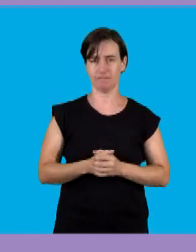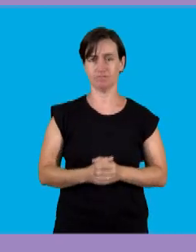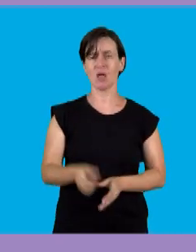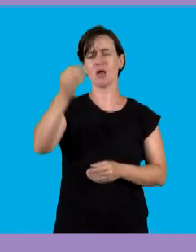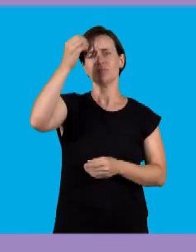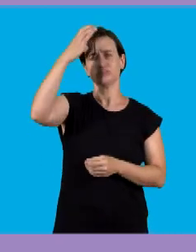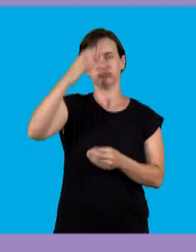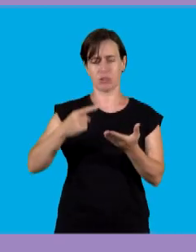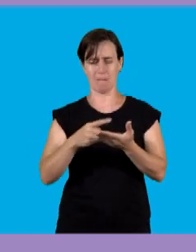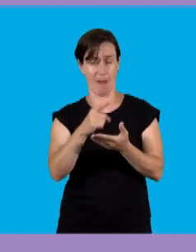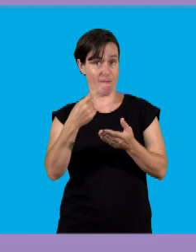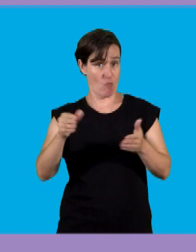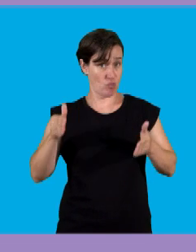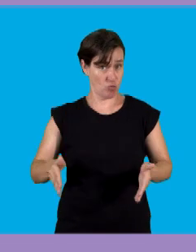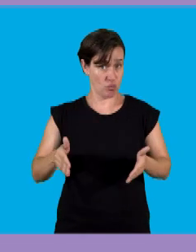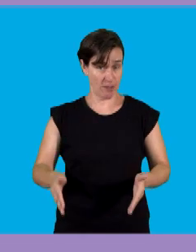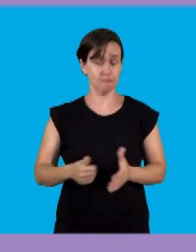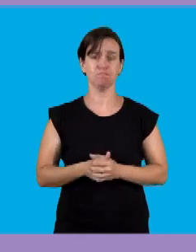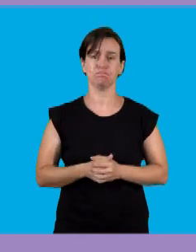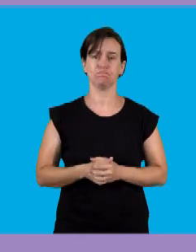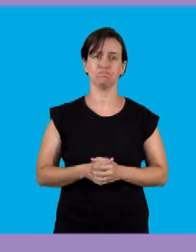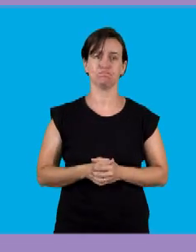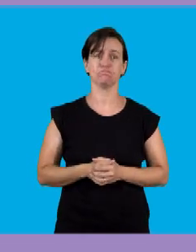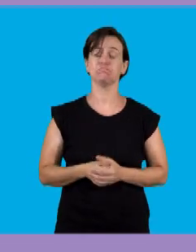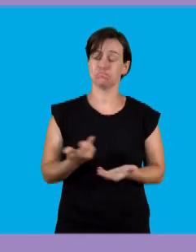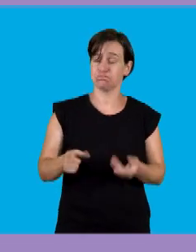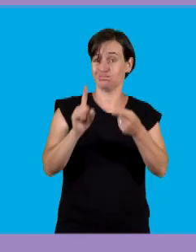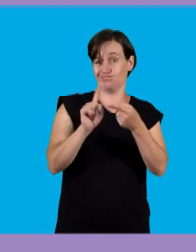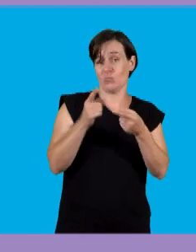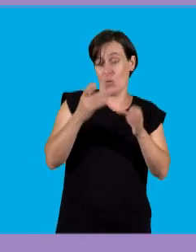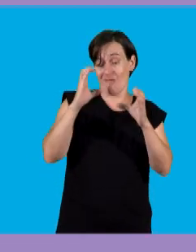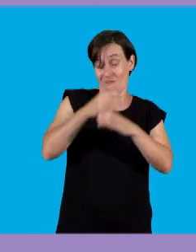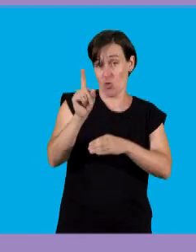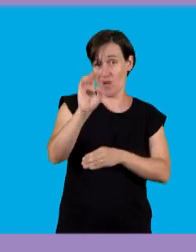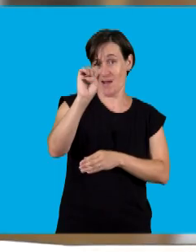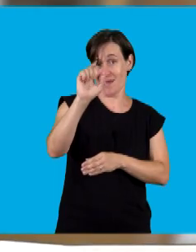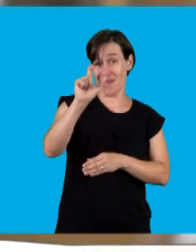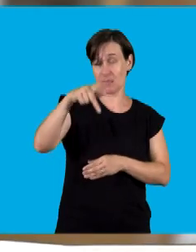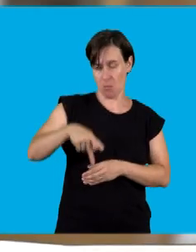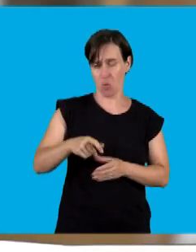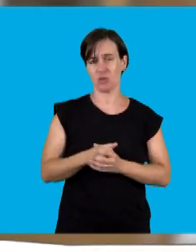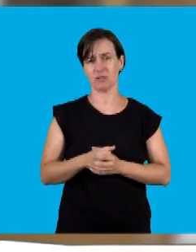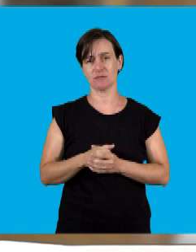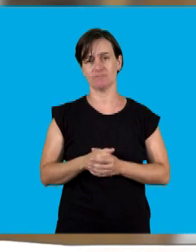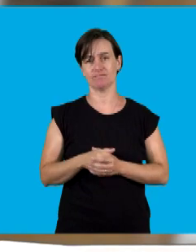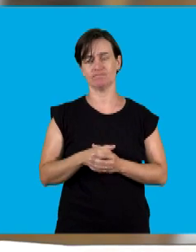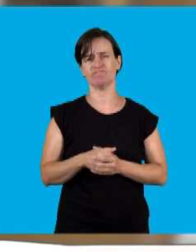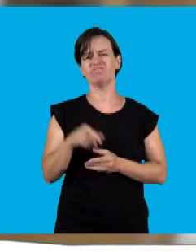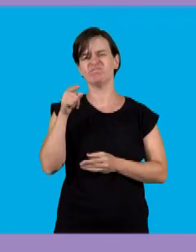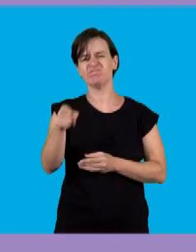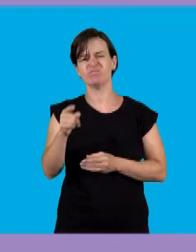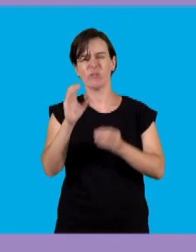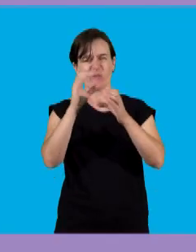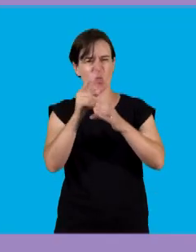map for this lesson, so we are looking at exponents, and then the first concept that we are going to look at is comparing